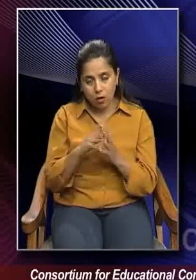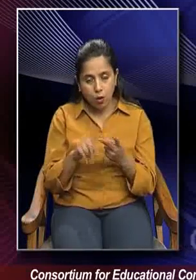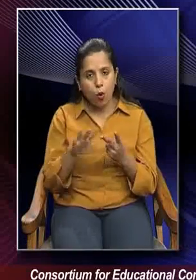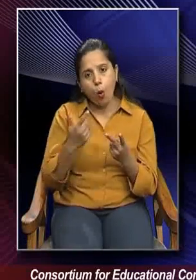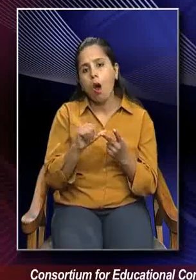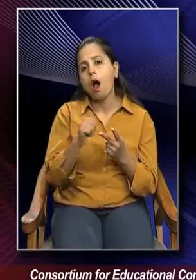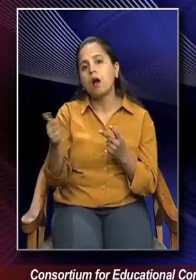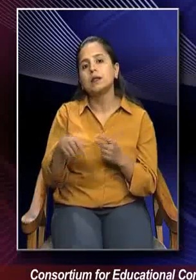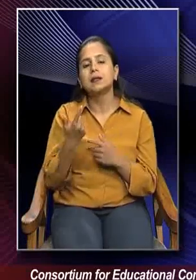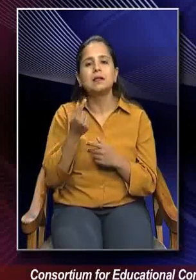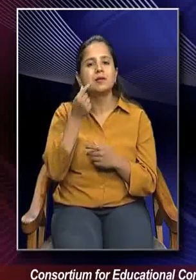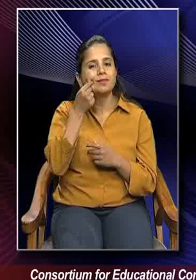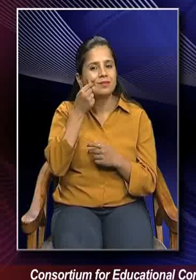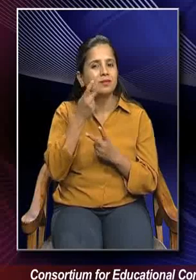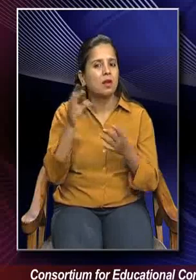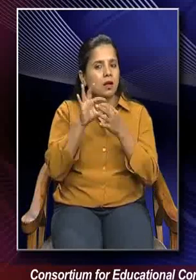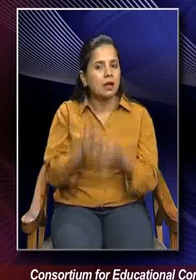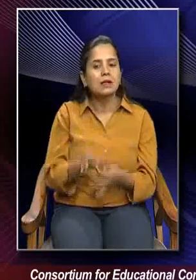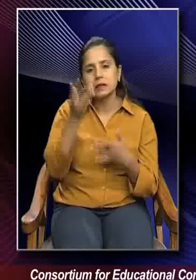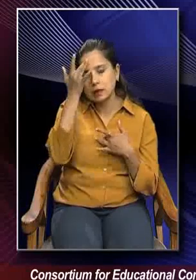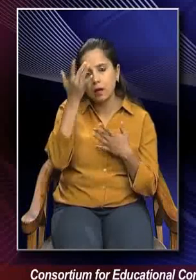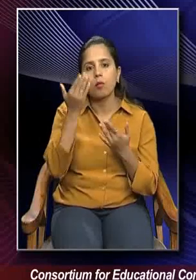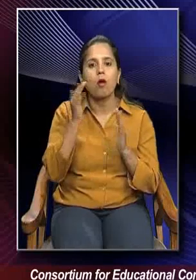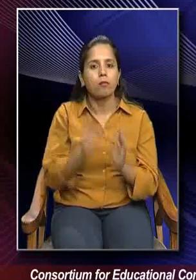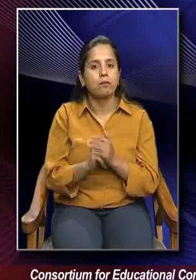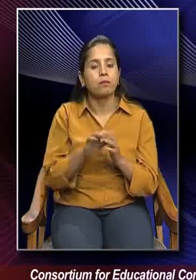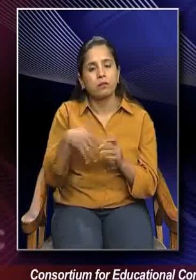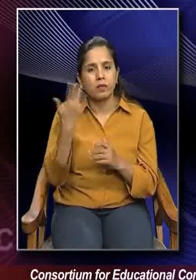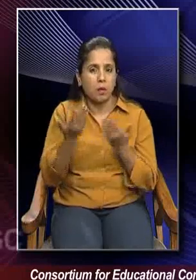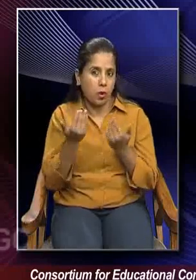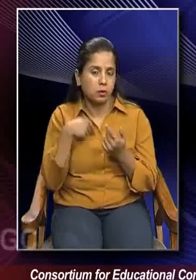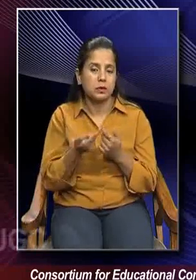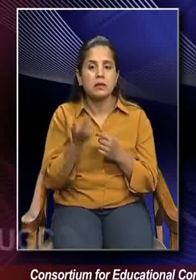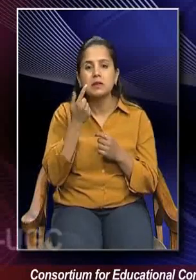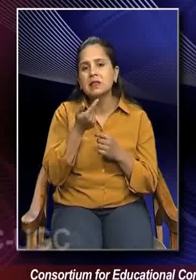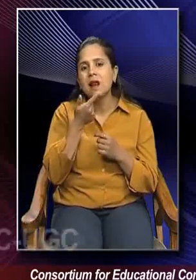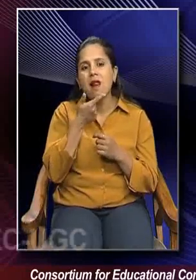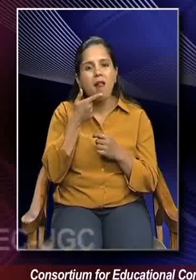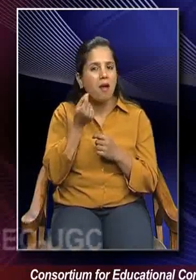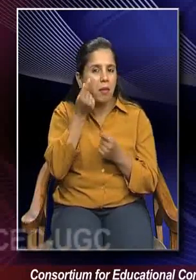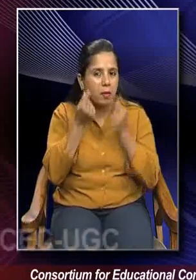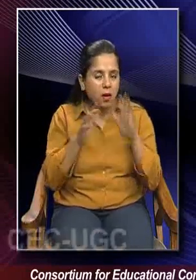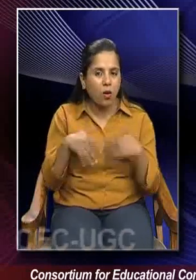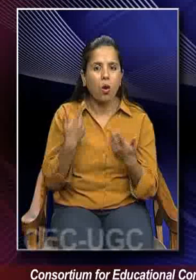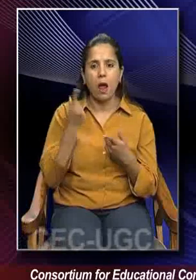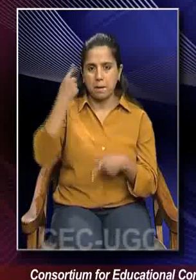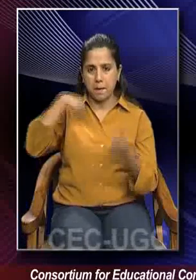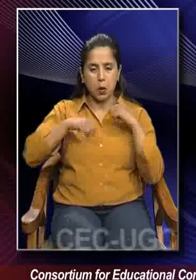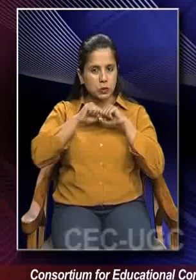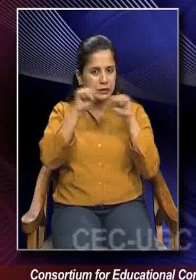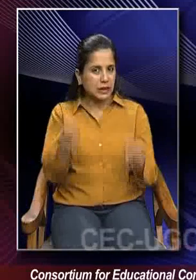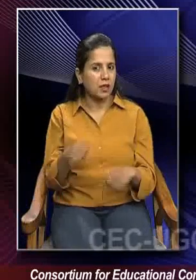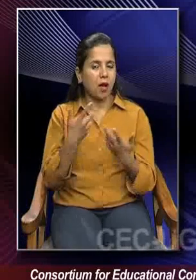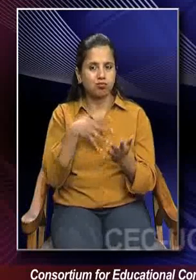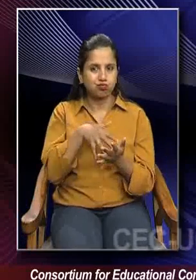of skin diseases, inflammation, decreased immune system,